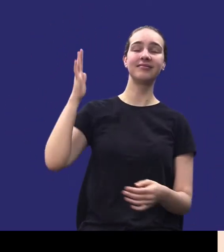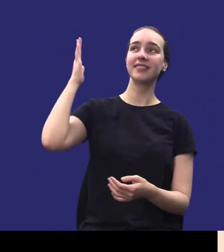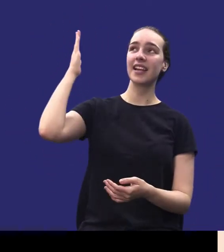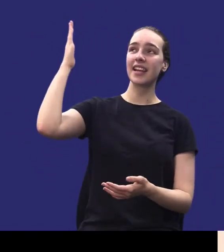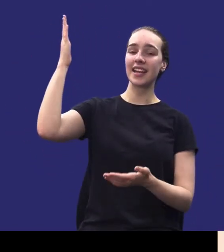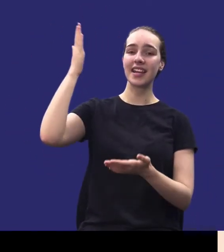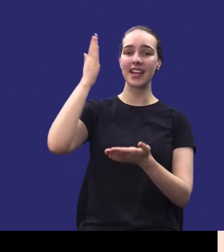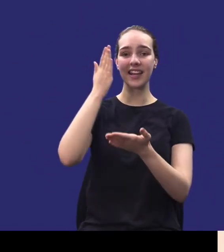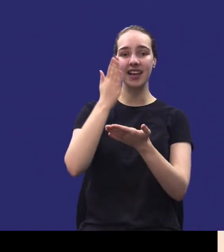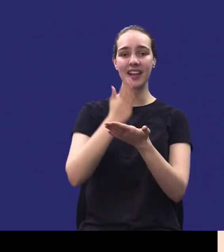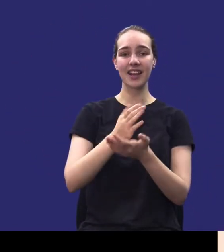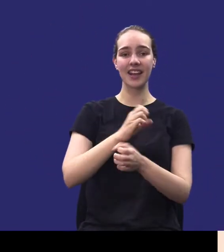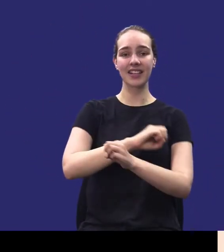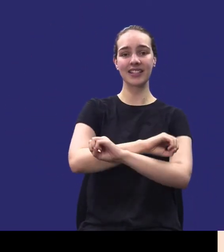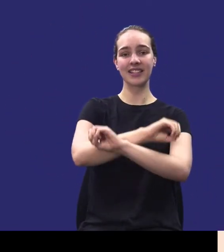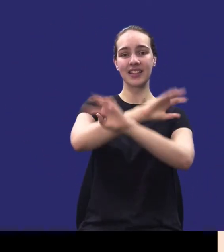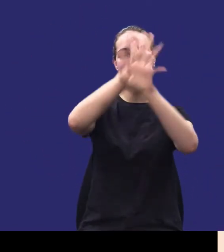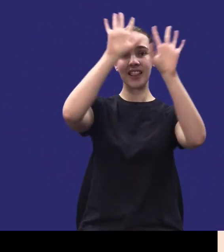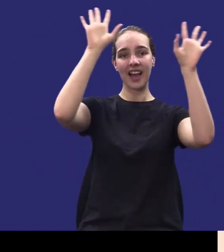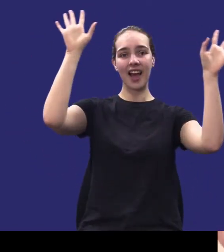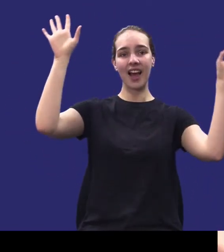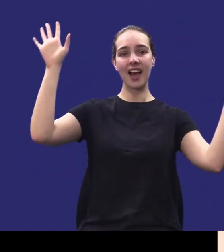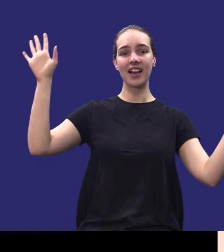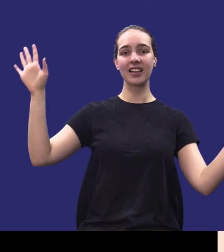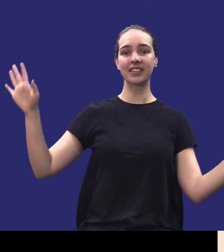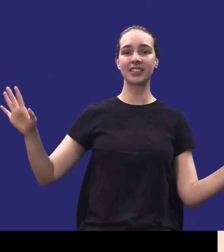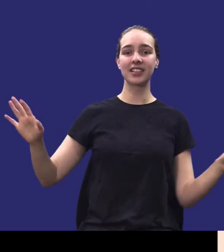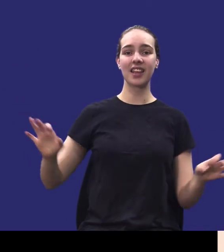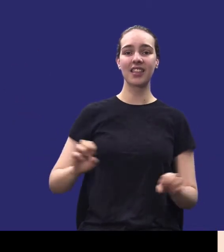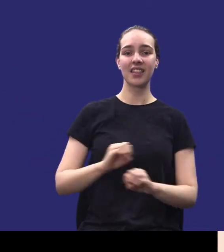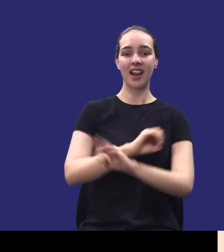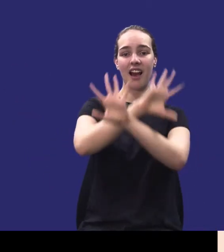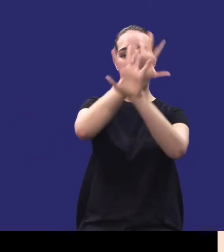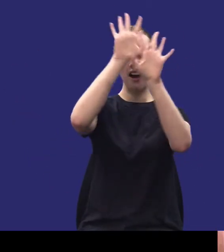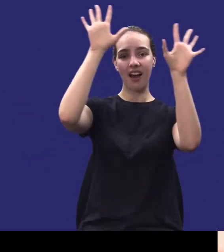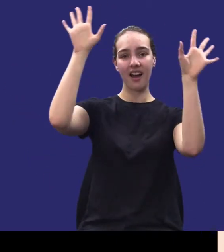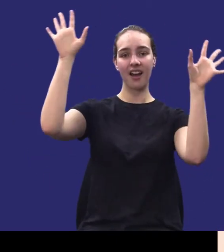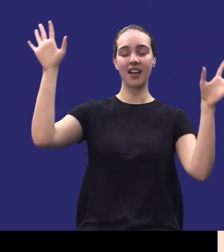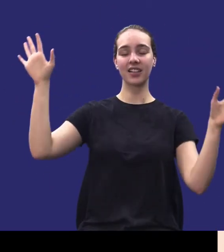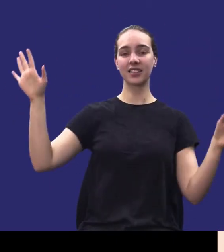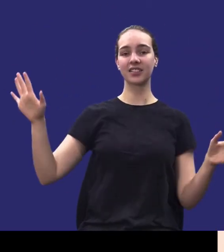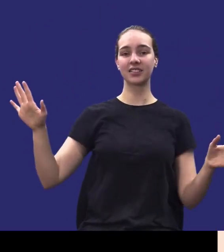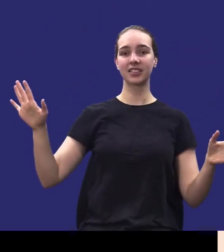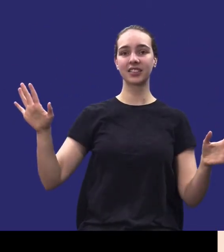light. He is the light. The